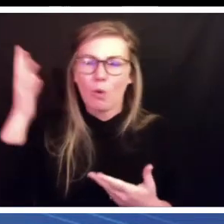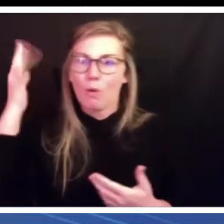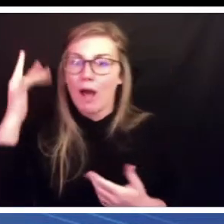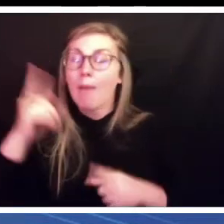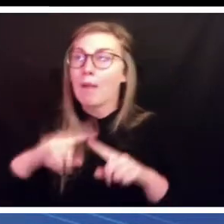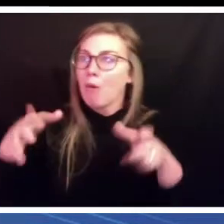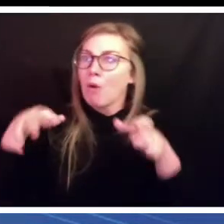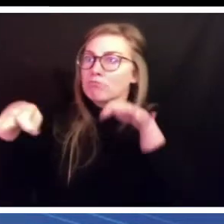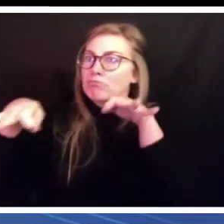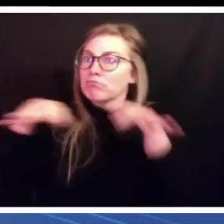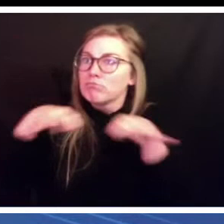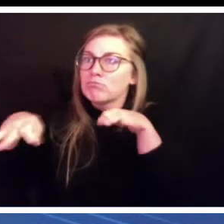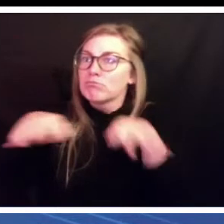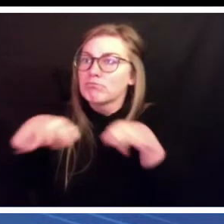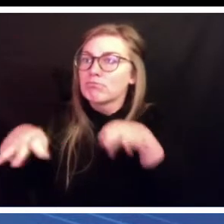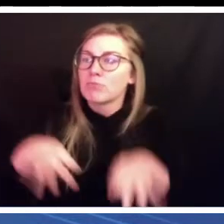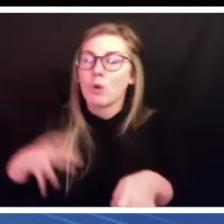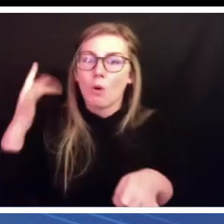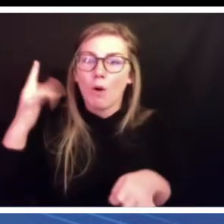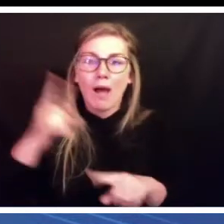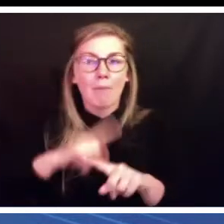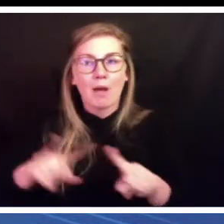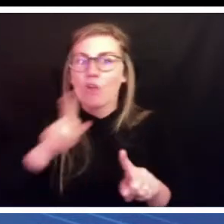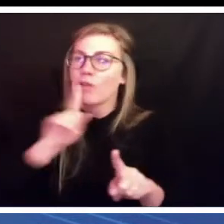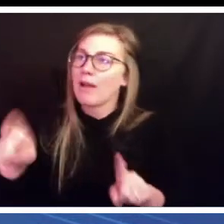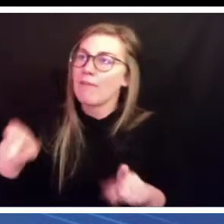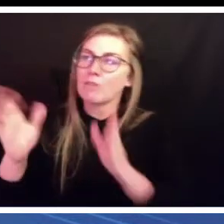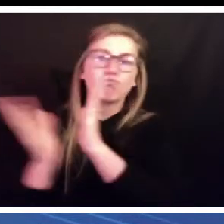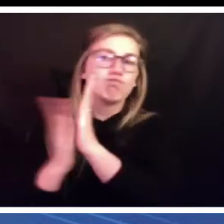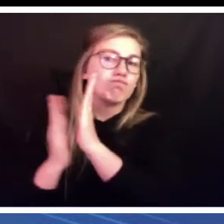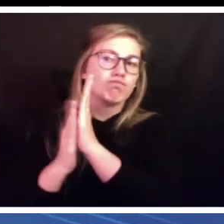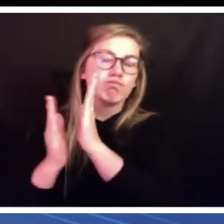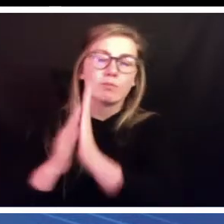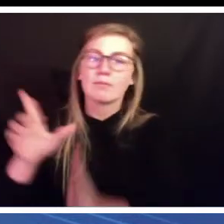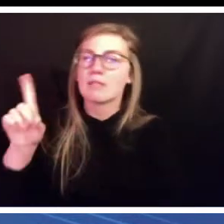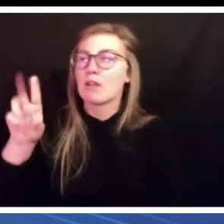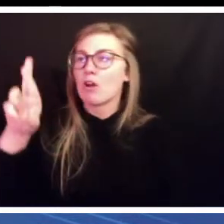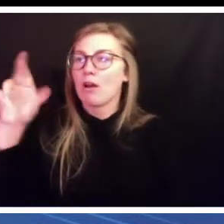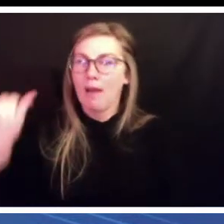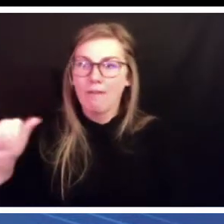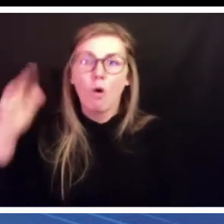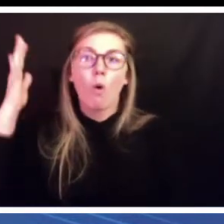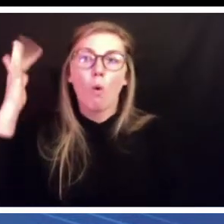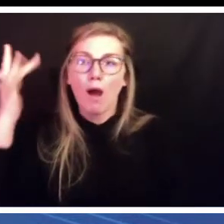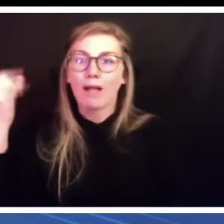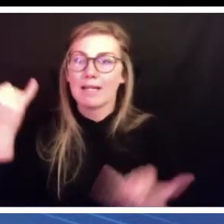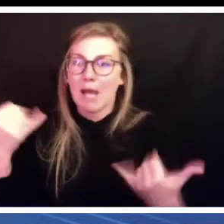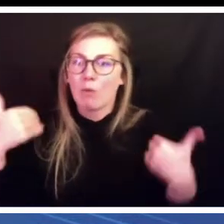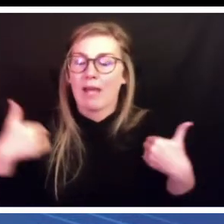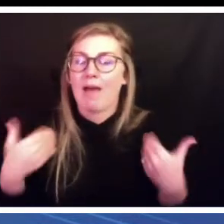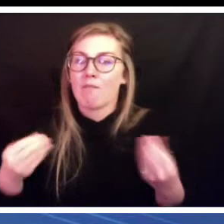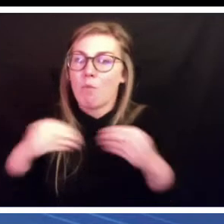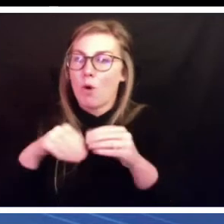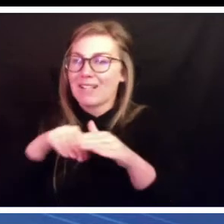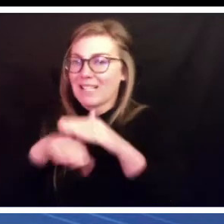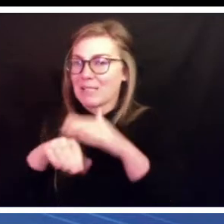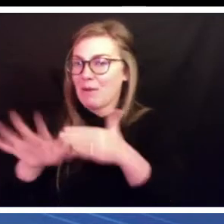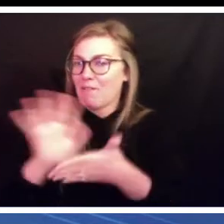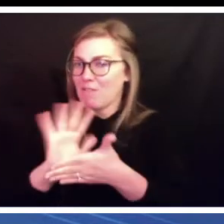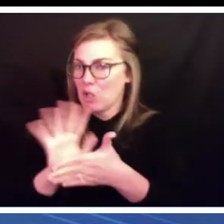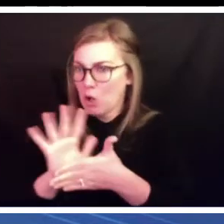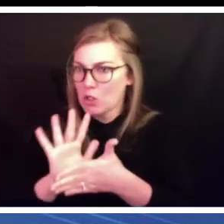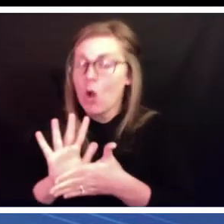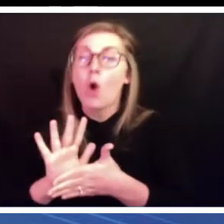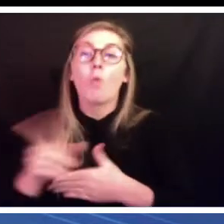of why we have accessible media now in certain streaming platforms. And boy, did that work when they heard the voice talking